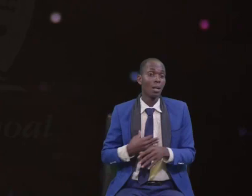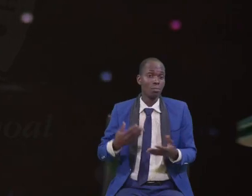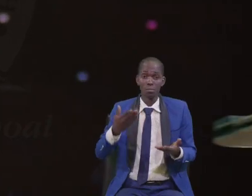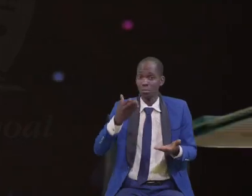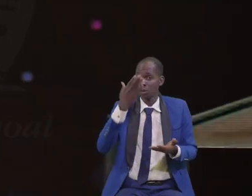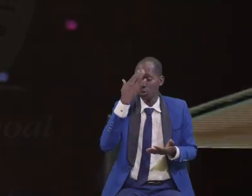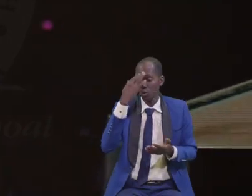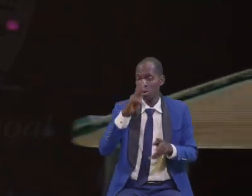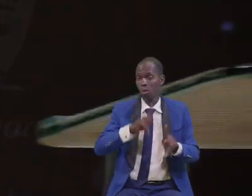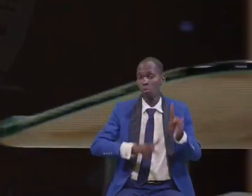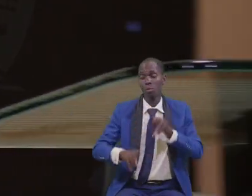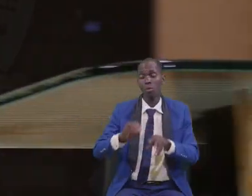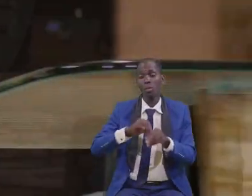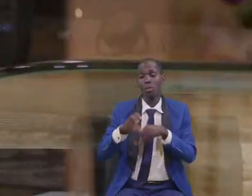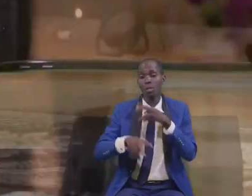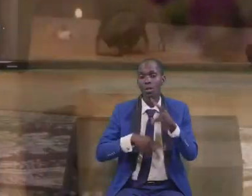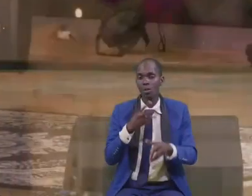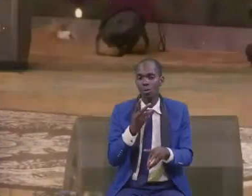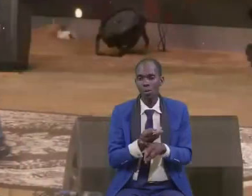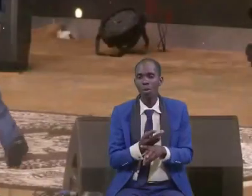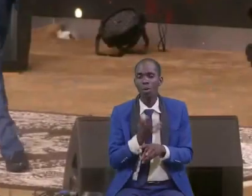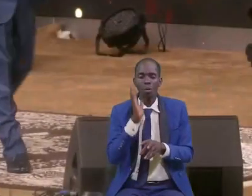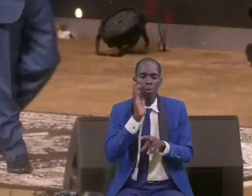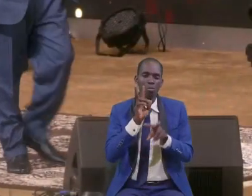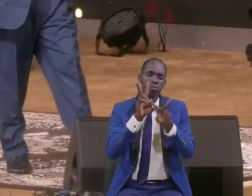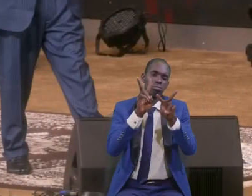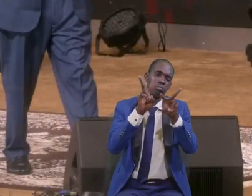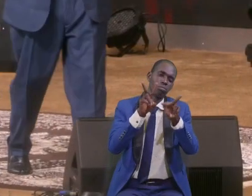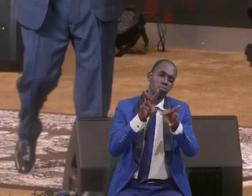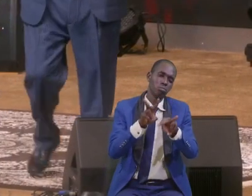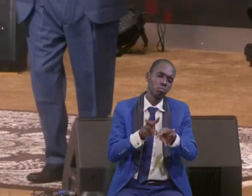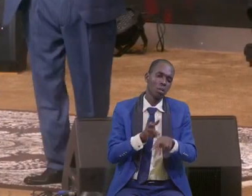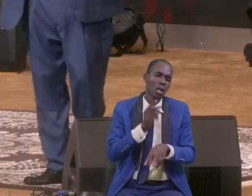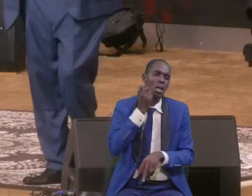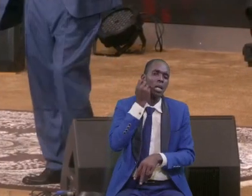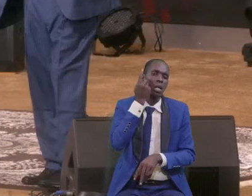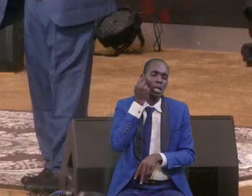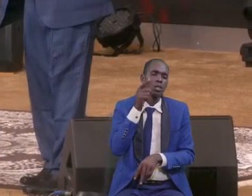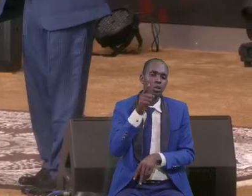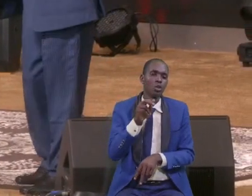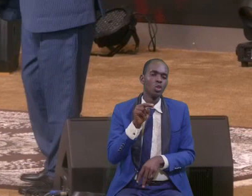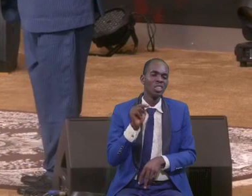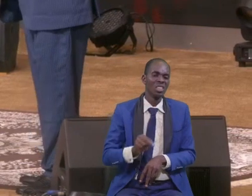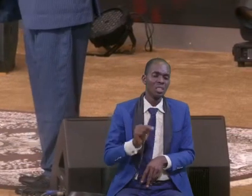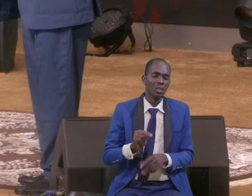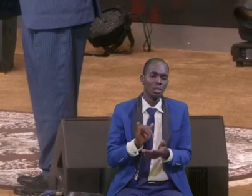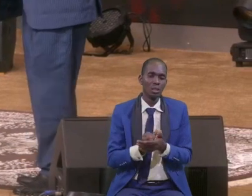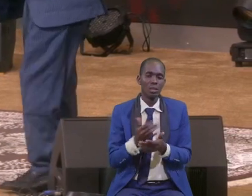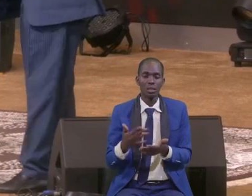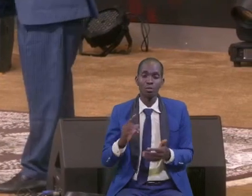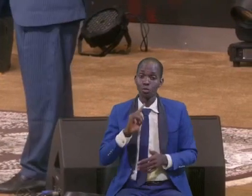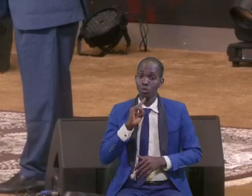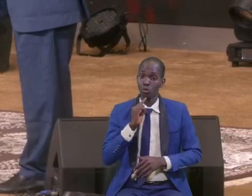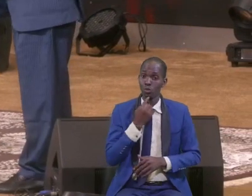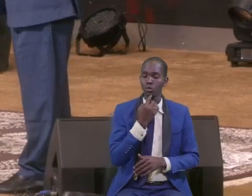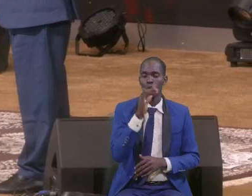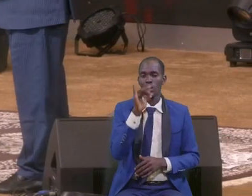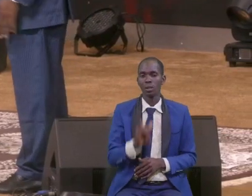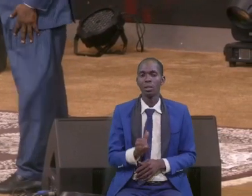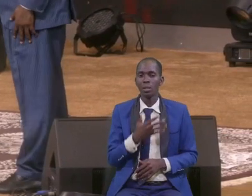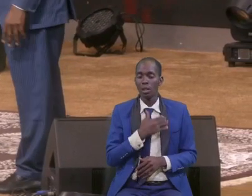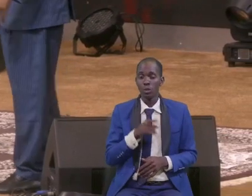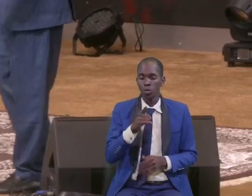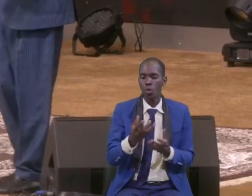of the world, they know when you really, really hungry for something, passionate for something, and you want